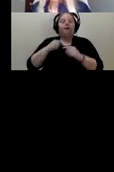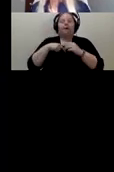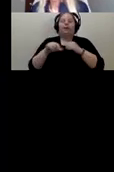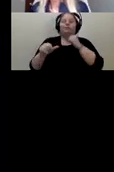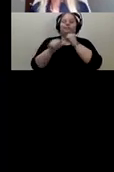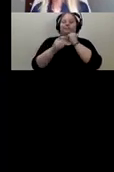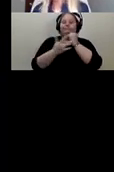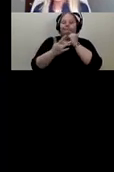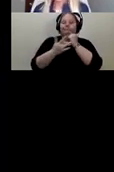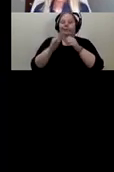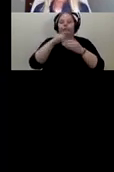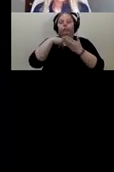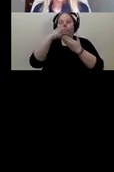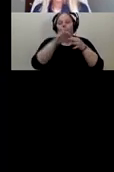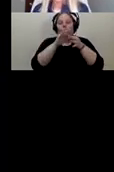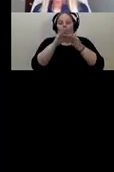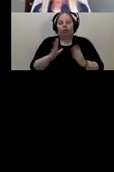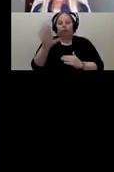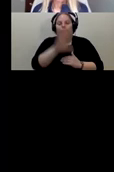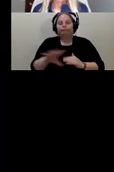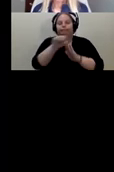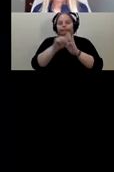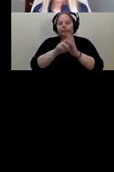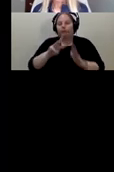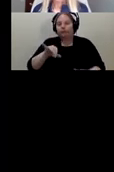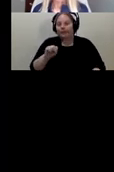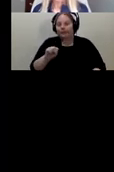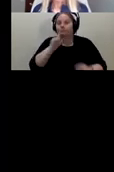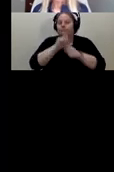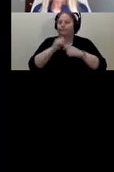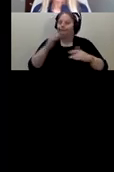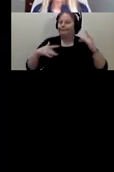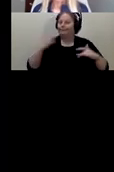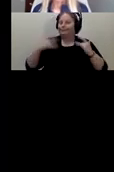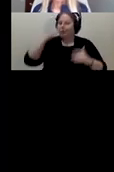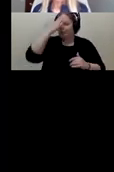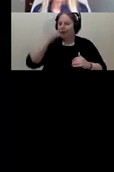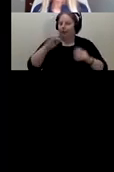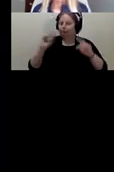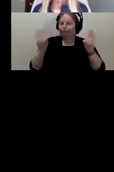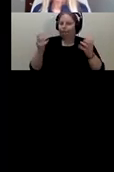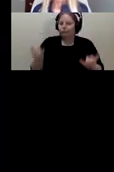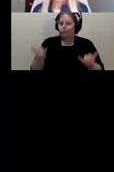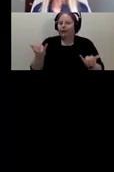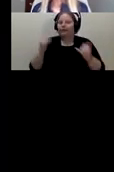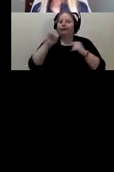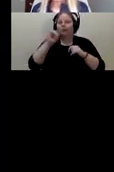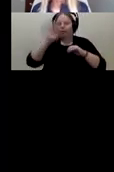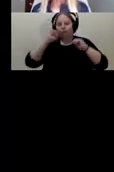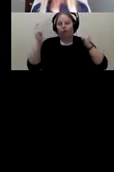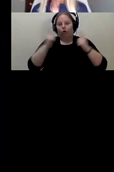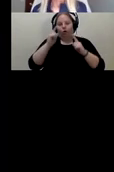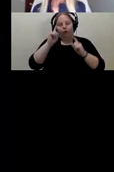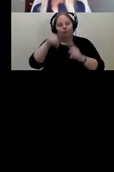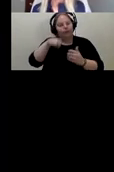Coordinator for the state of Wisconsin, and excited to bring us a topic today that we all need to